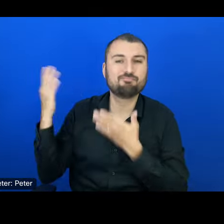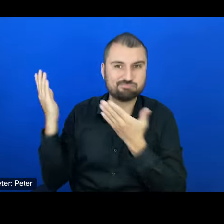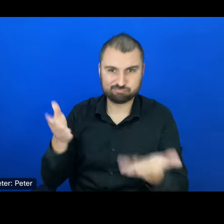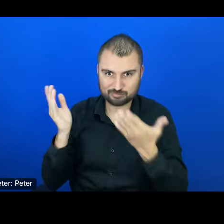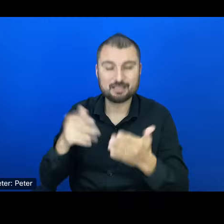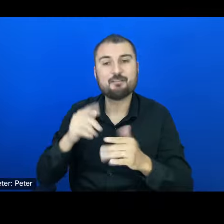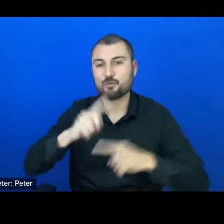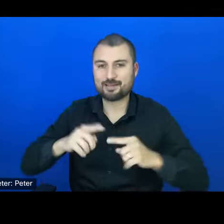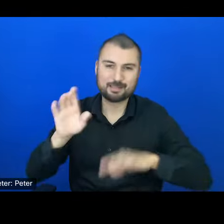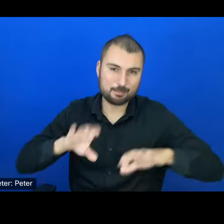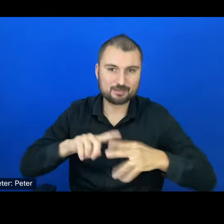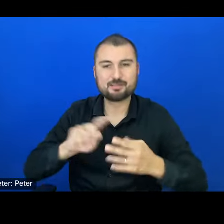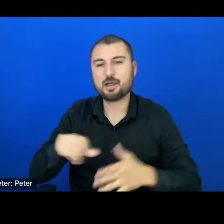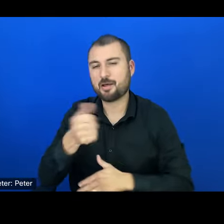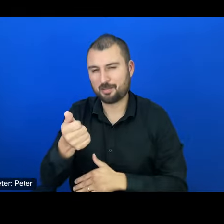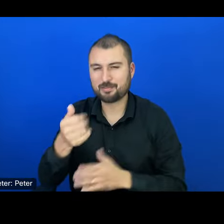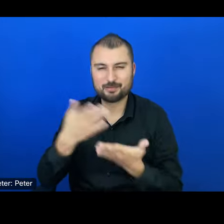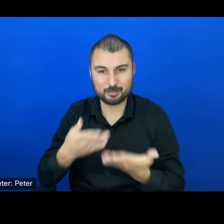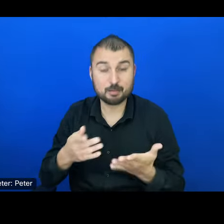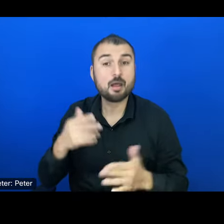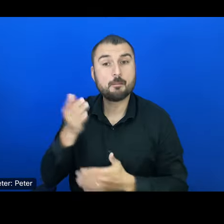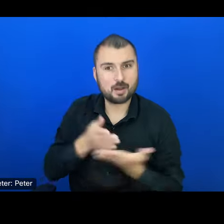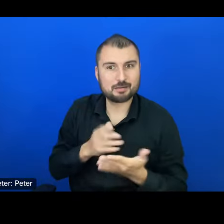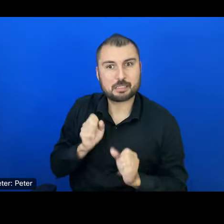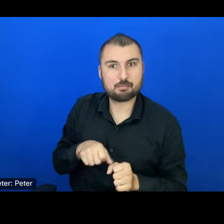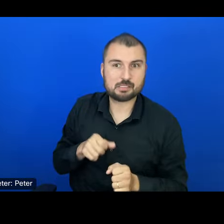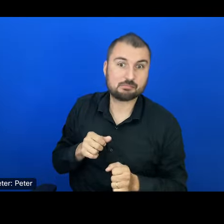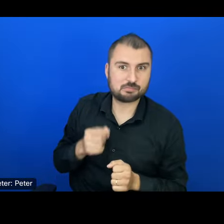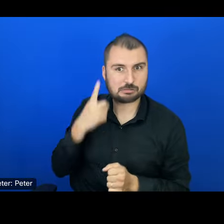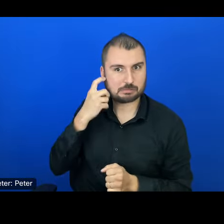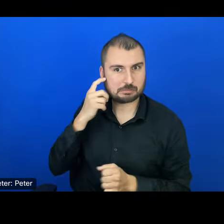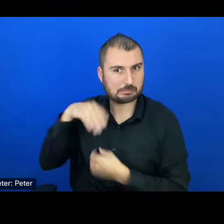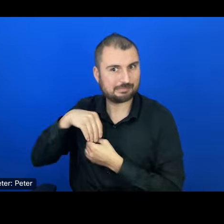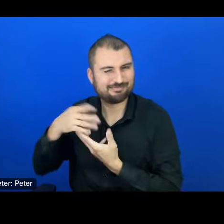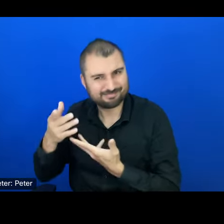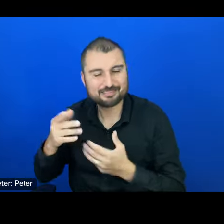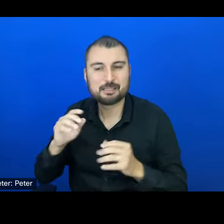of chemicals and other items. Some of that may be questionable, but